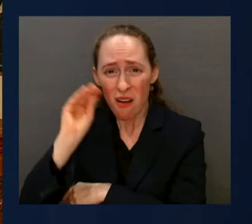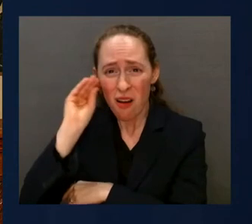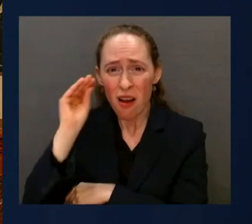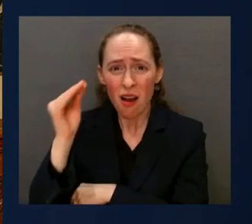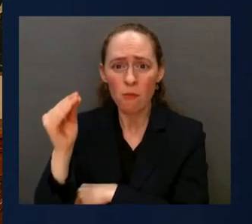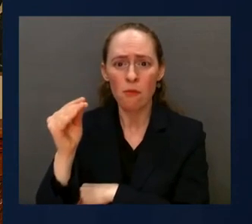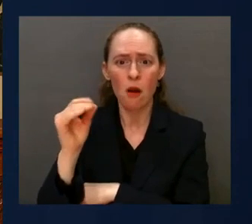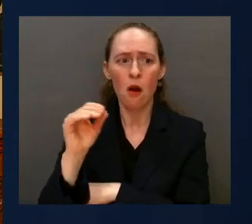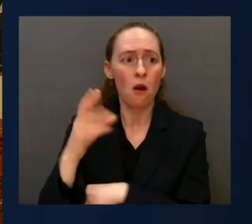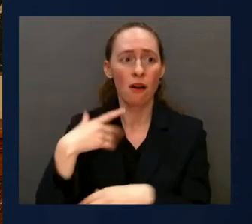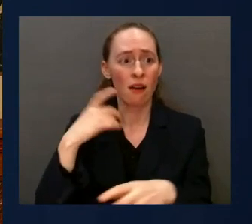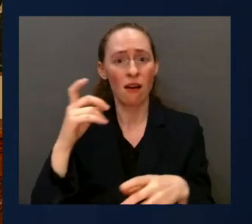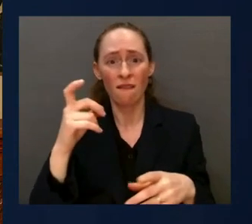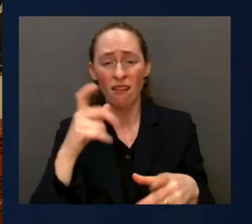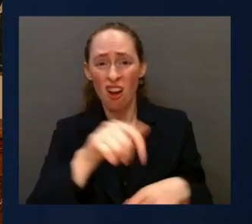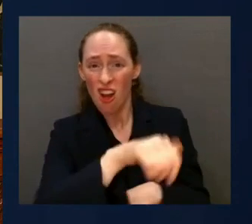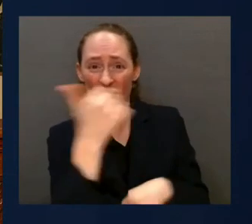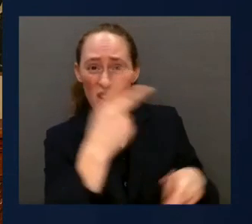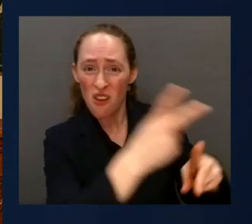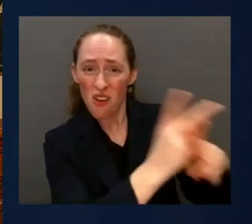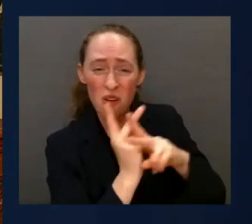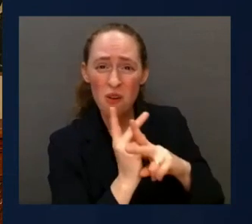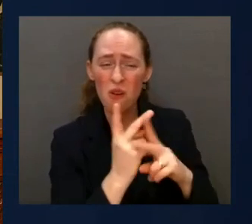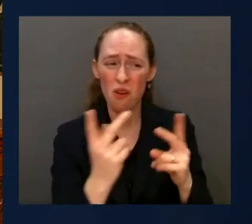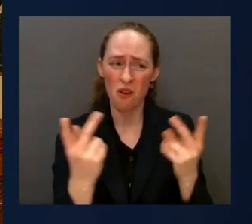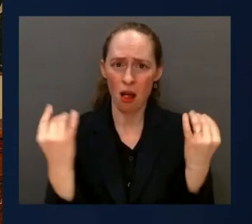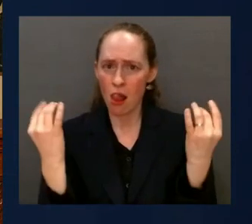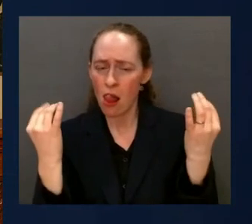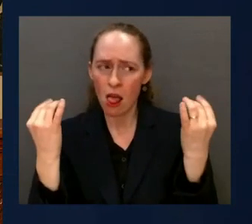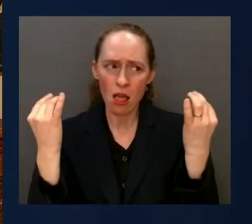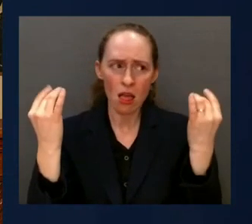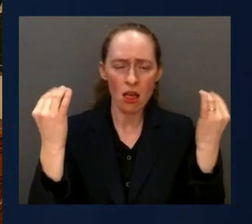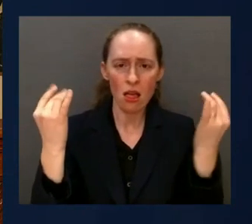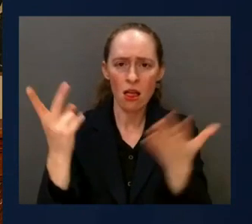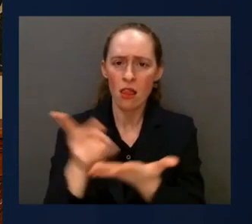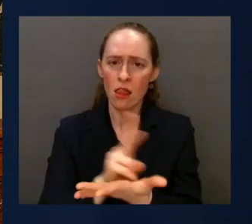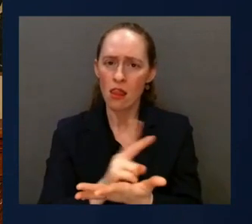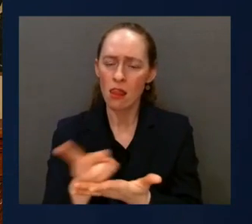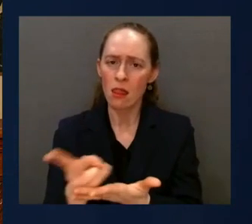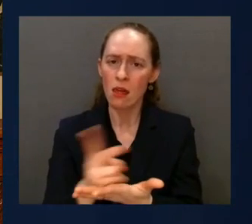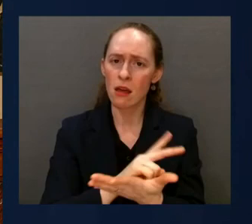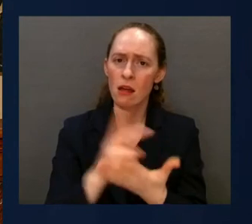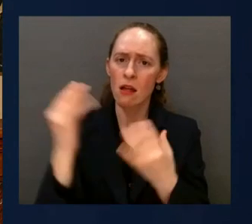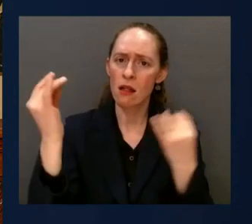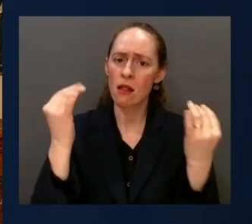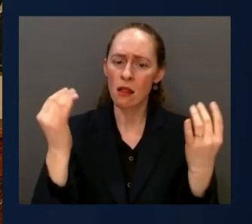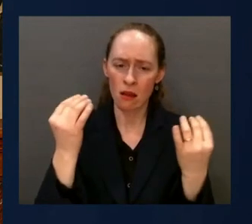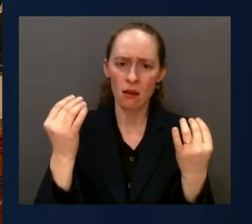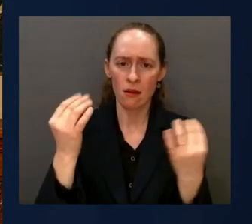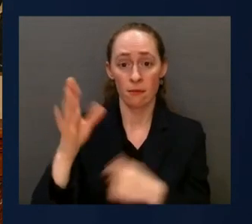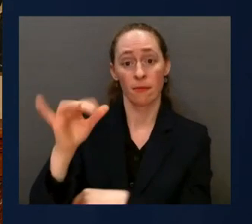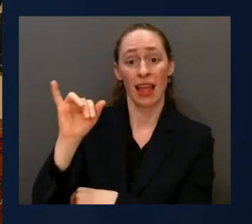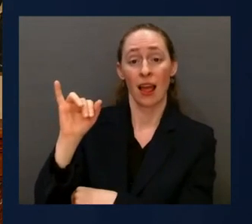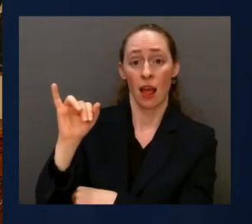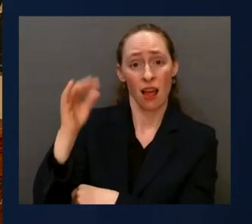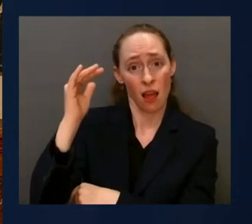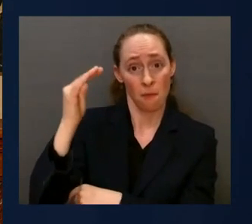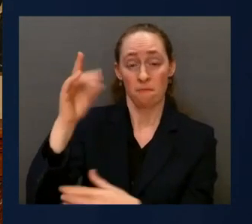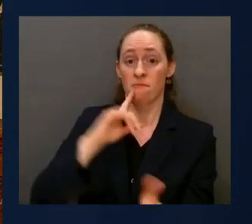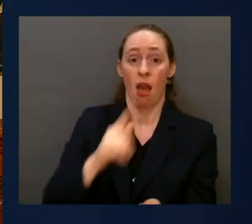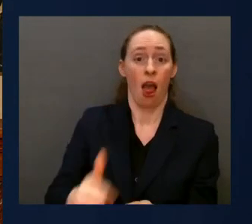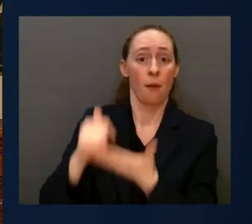it. With the Inflation Reduction Act that I signed into law, we're taking on powerful interest to bring health care costs